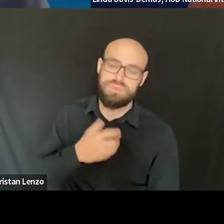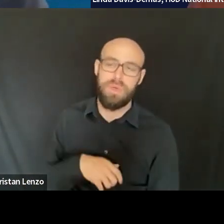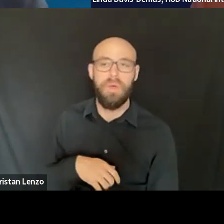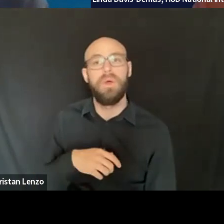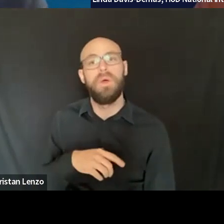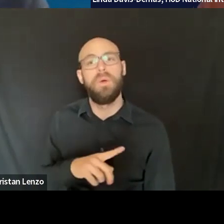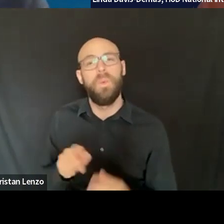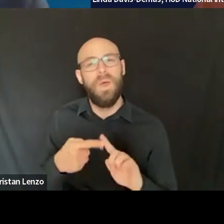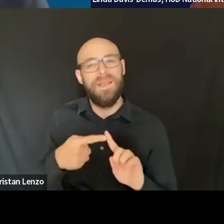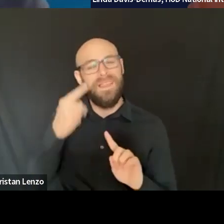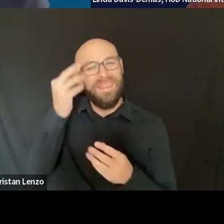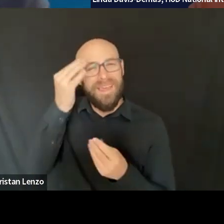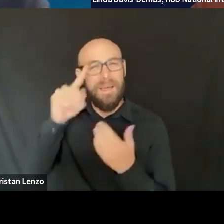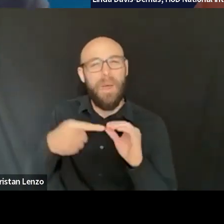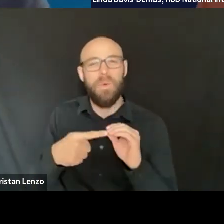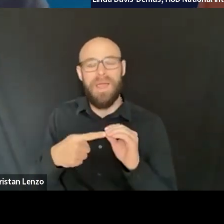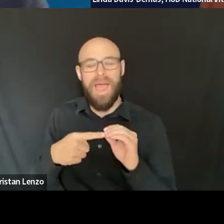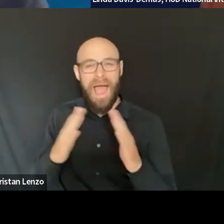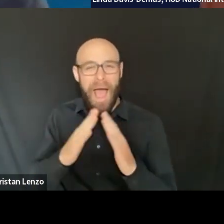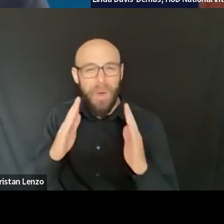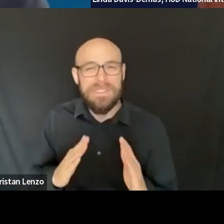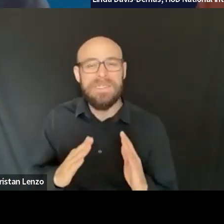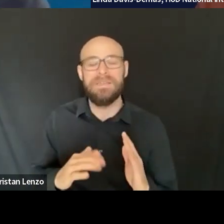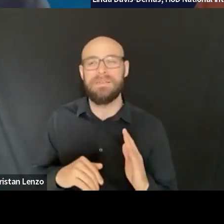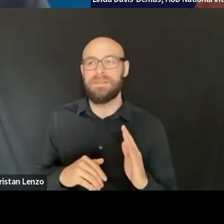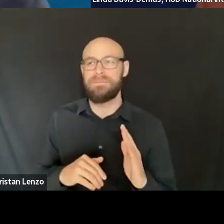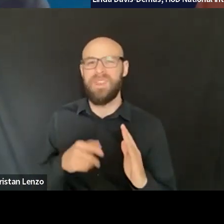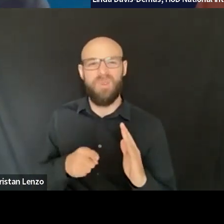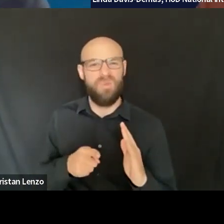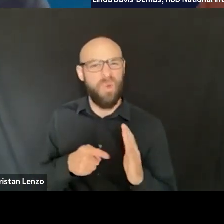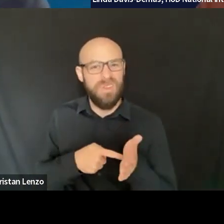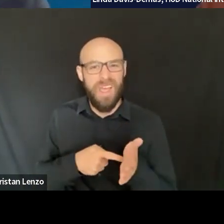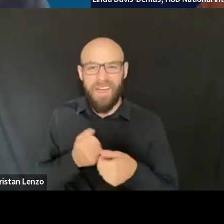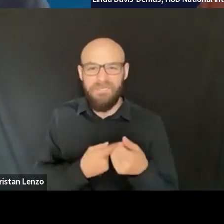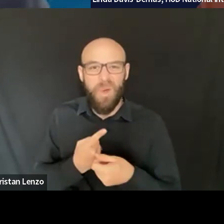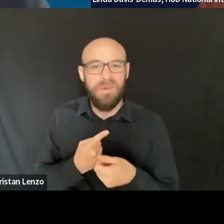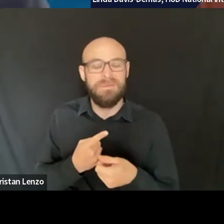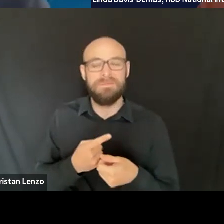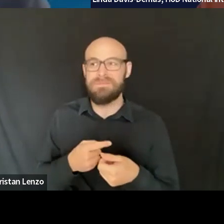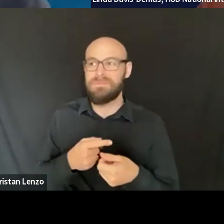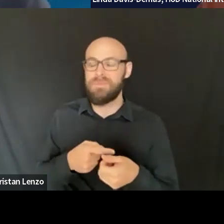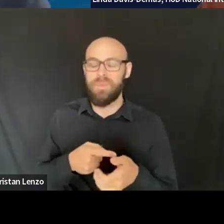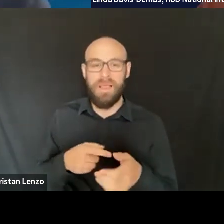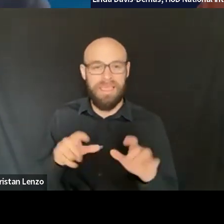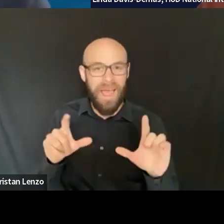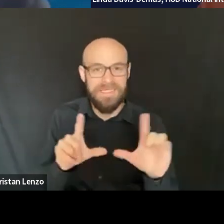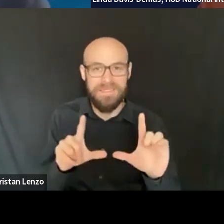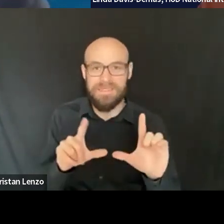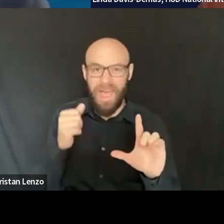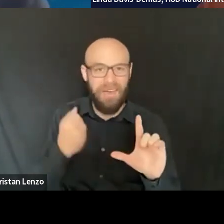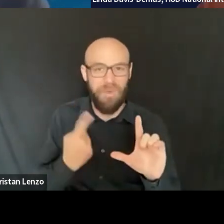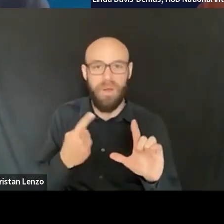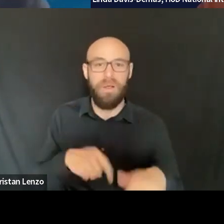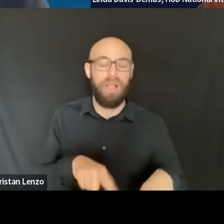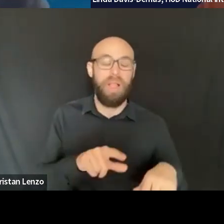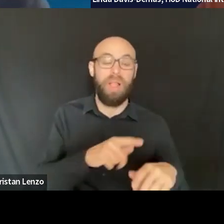about what the paradigm of housing involves, everyone's licensed, loan officers,